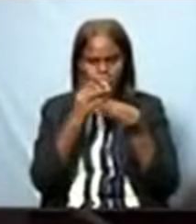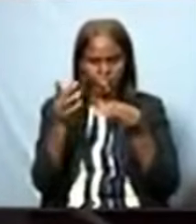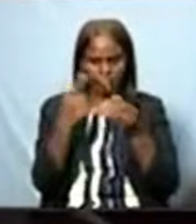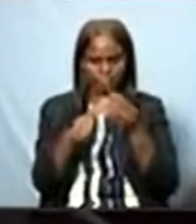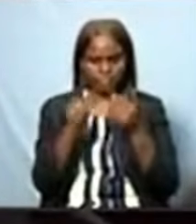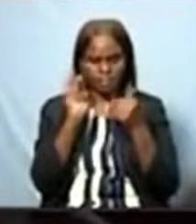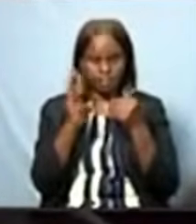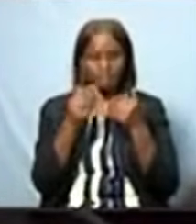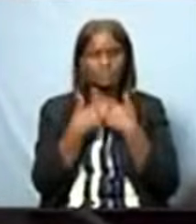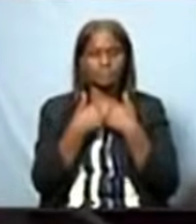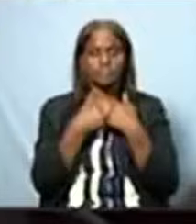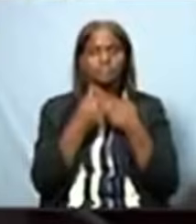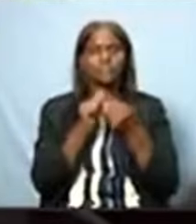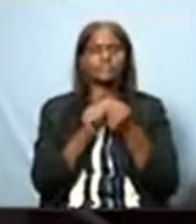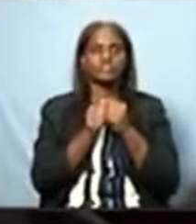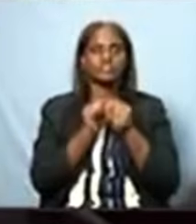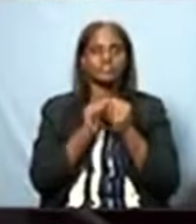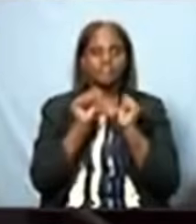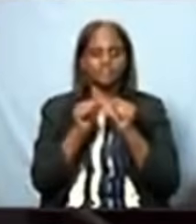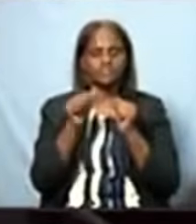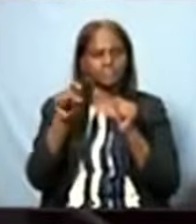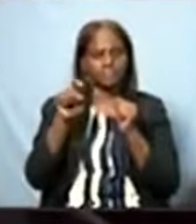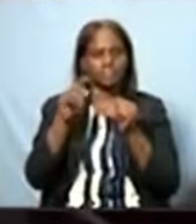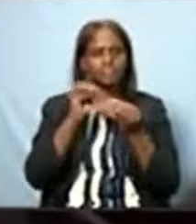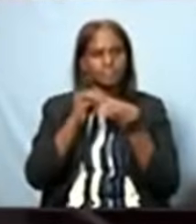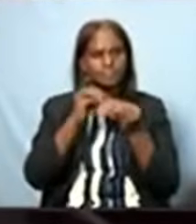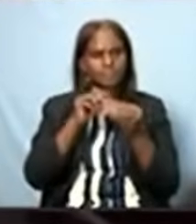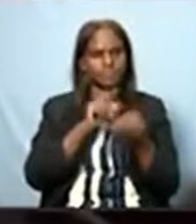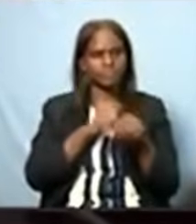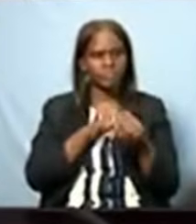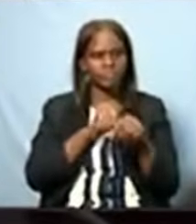going to affect, would have needed more time.